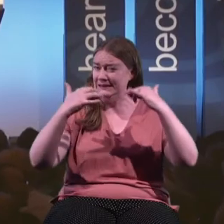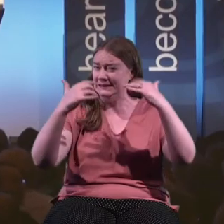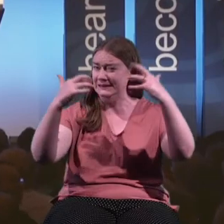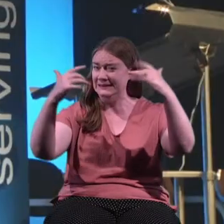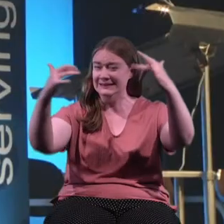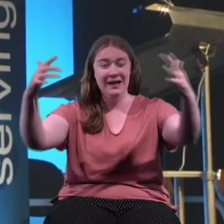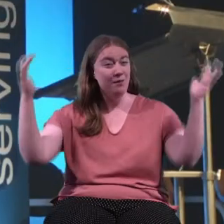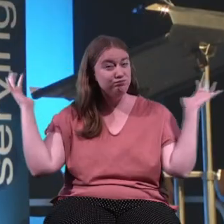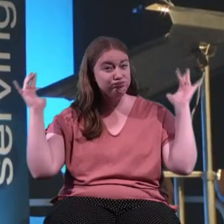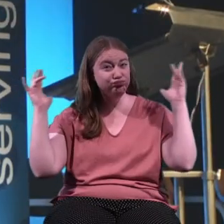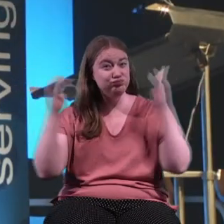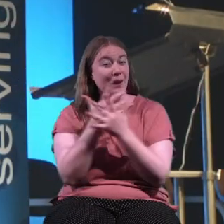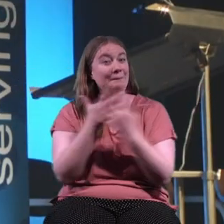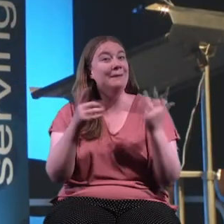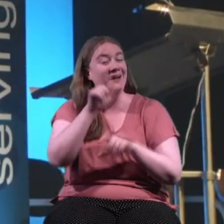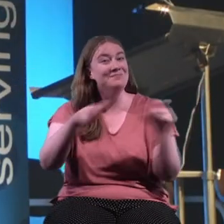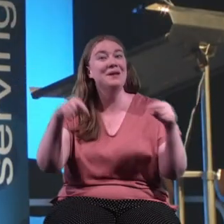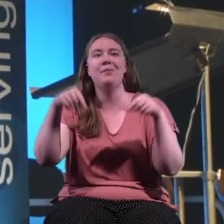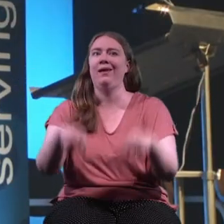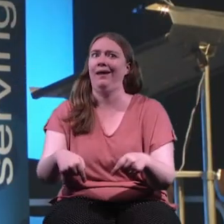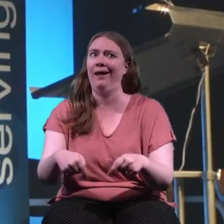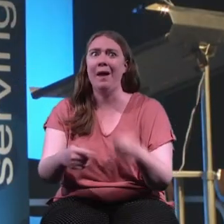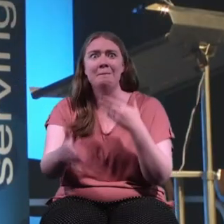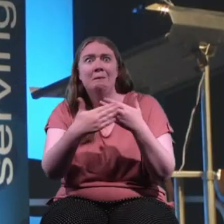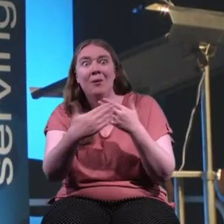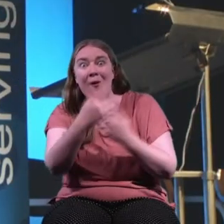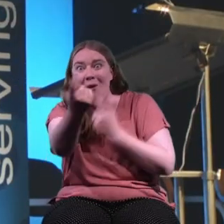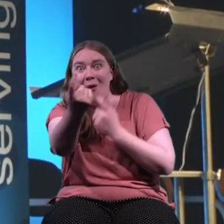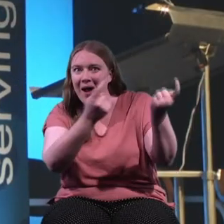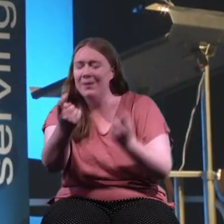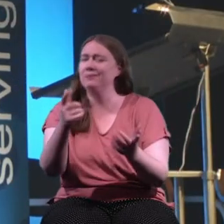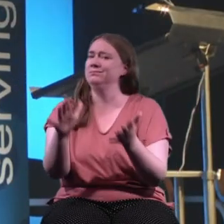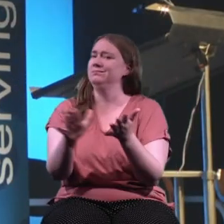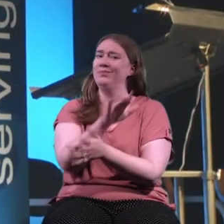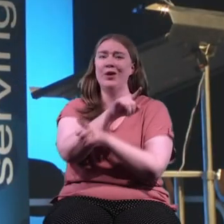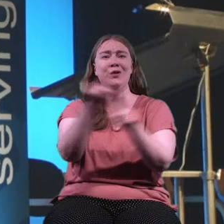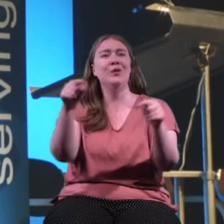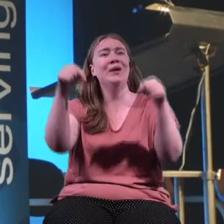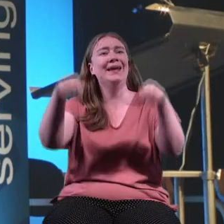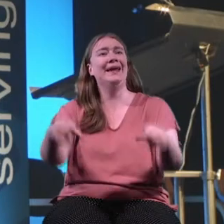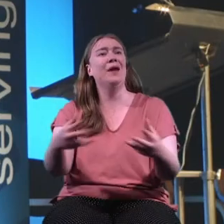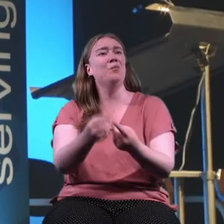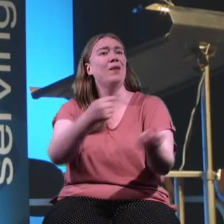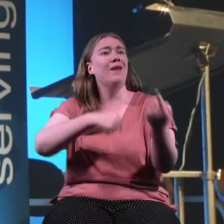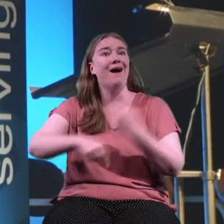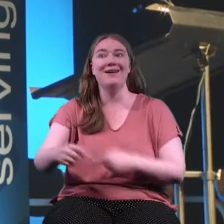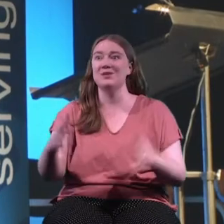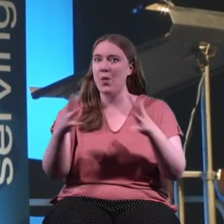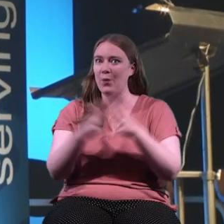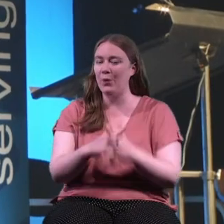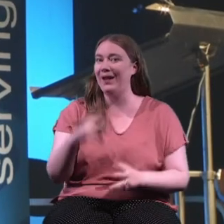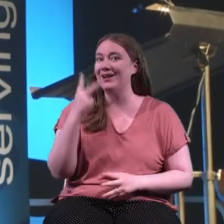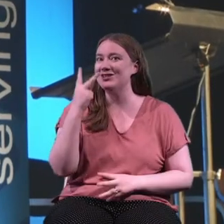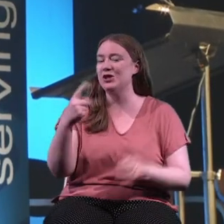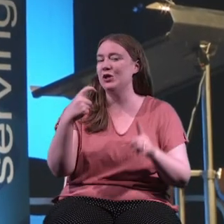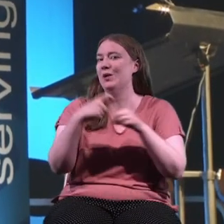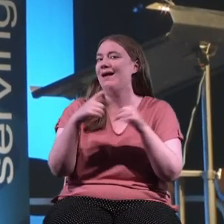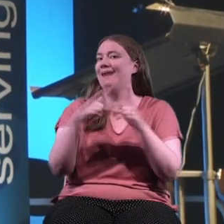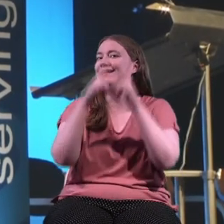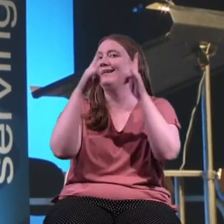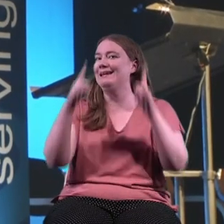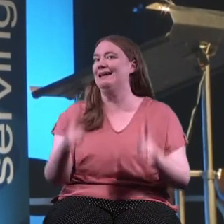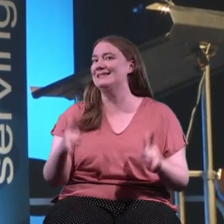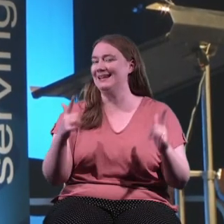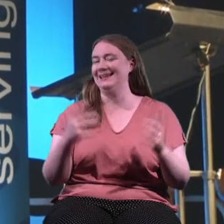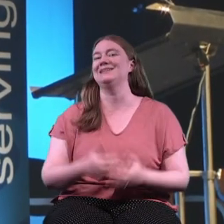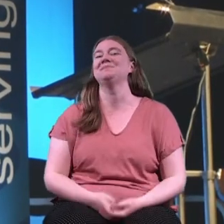in. It's wonderful to have you here with us for week two of the Keswick Convention.